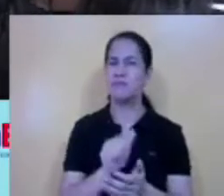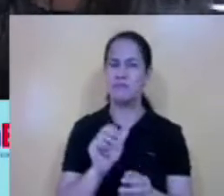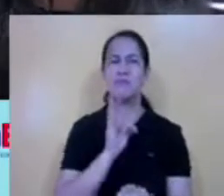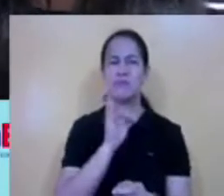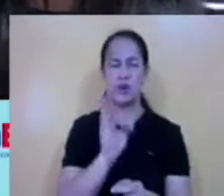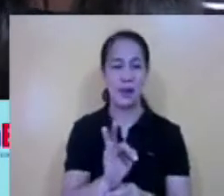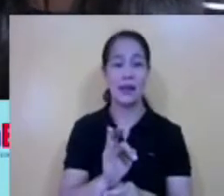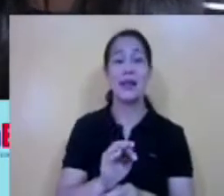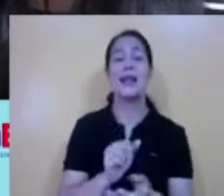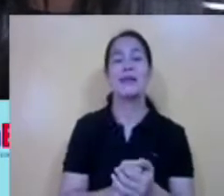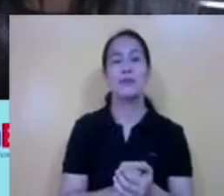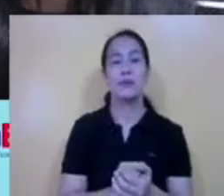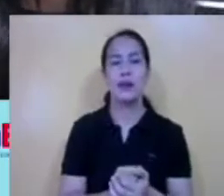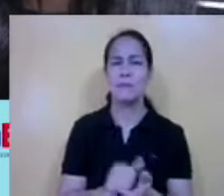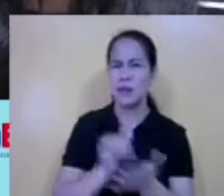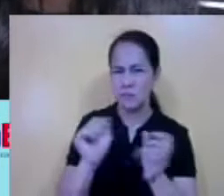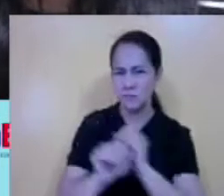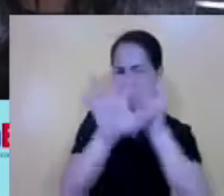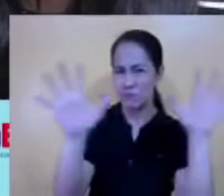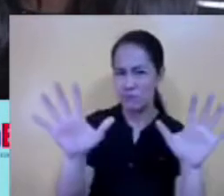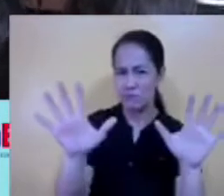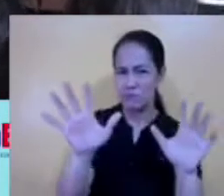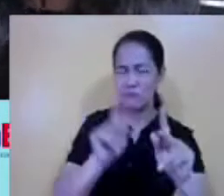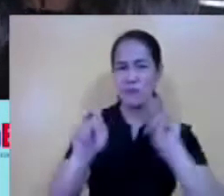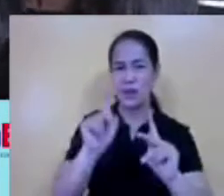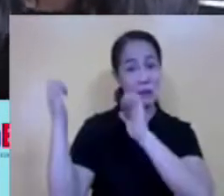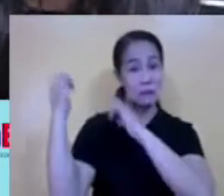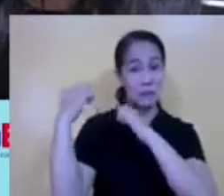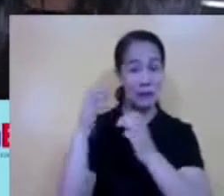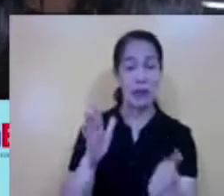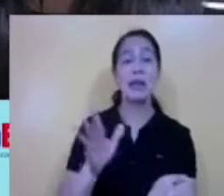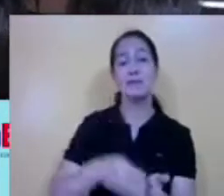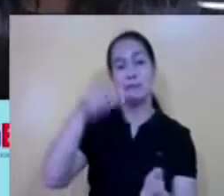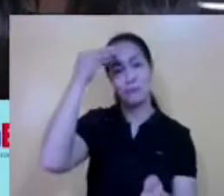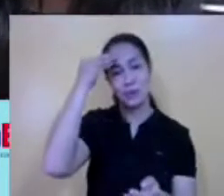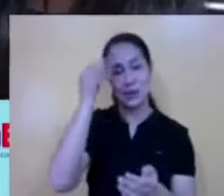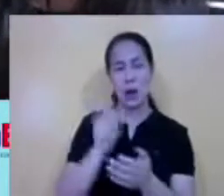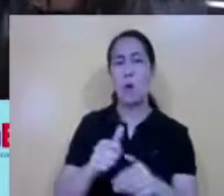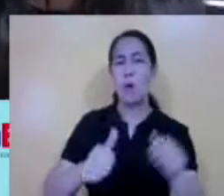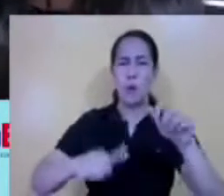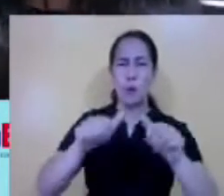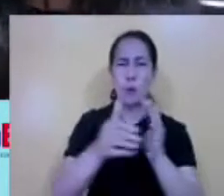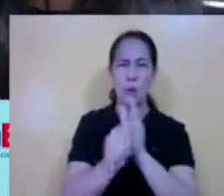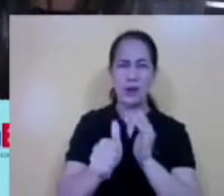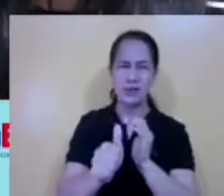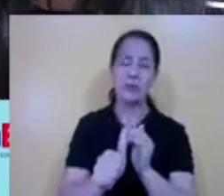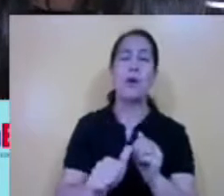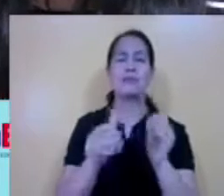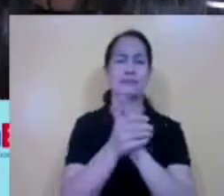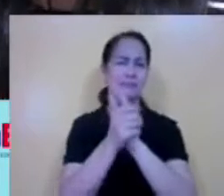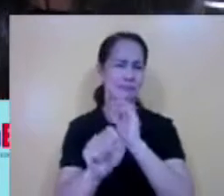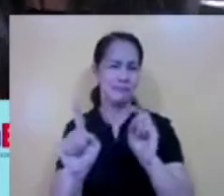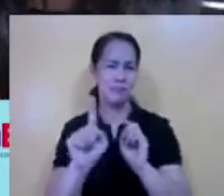self-reflection or to clarify performance expectations and determine which competencies to focus on. It can also be used to